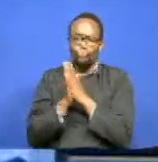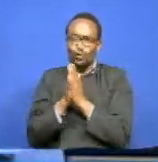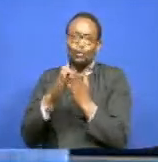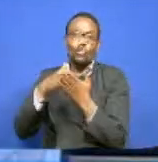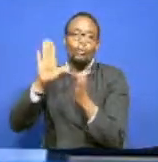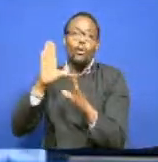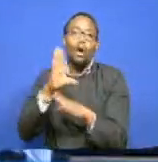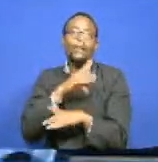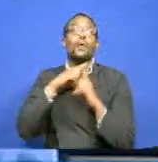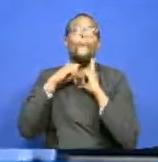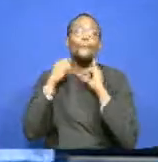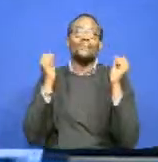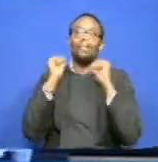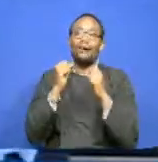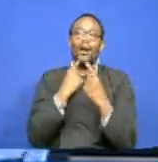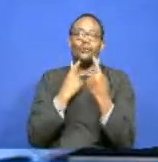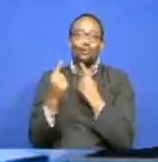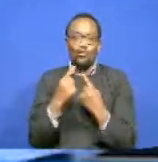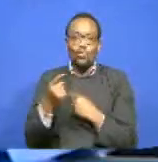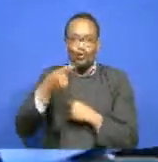Manje will be able to speak to us